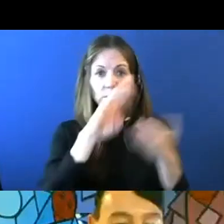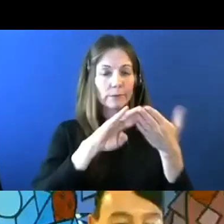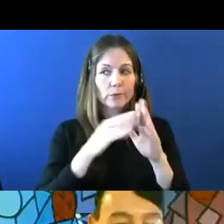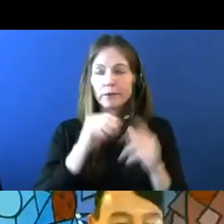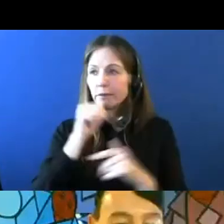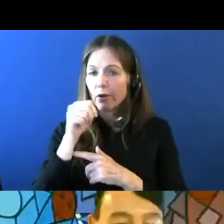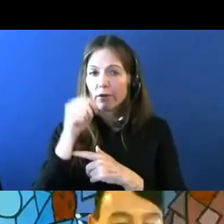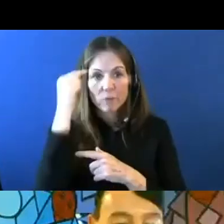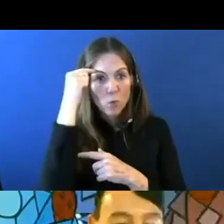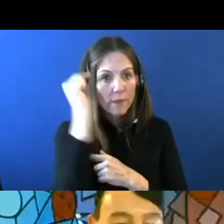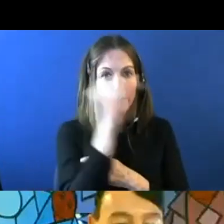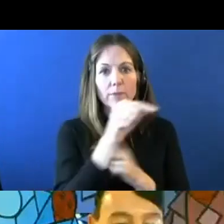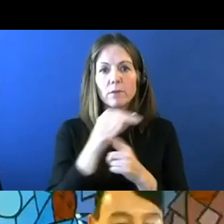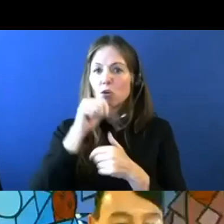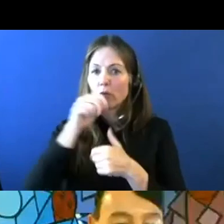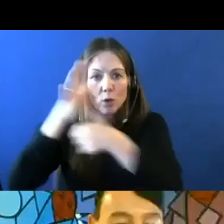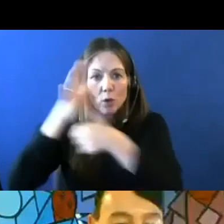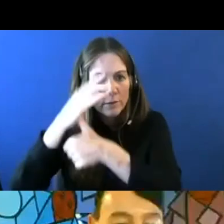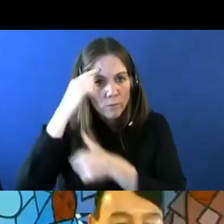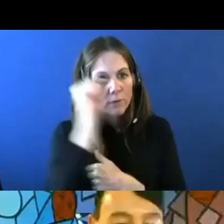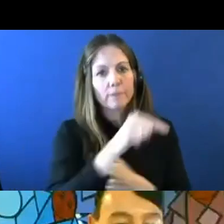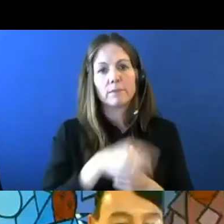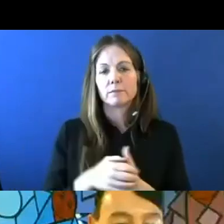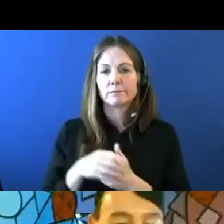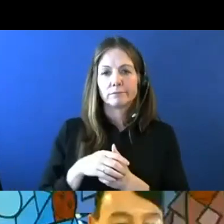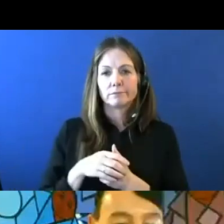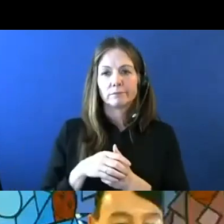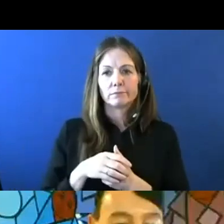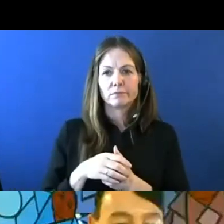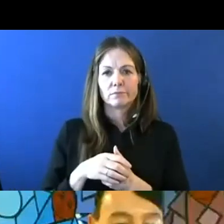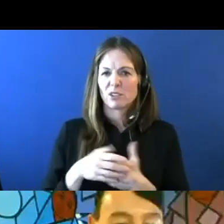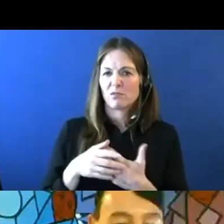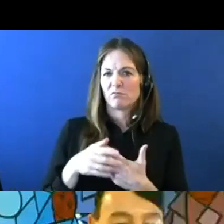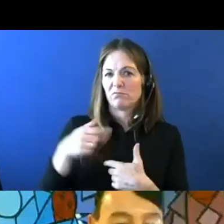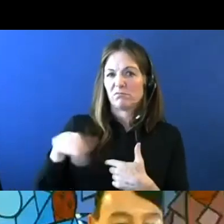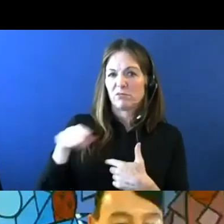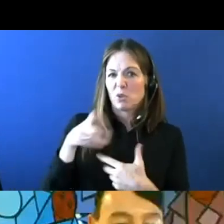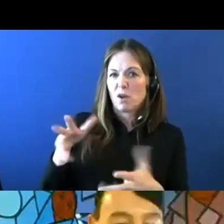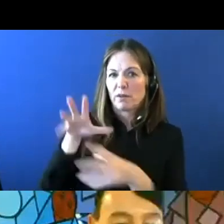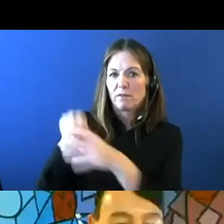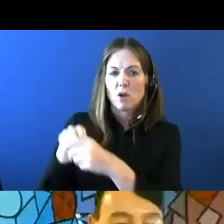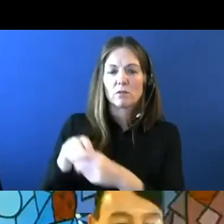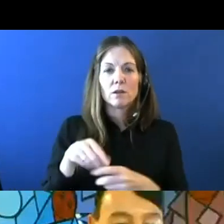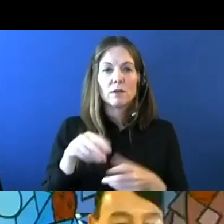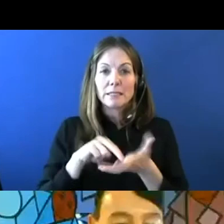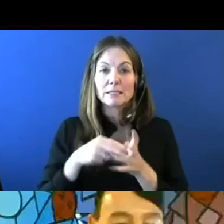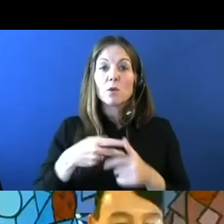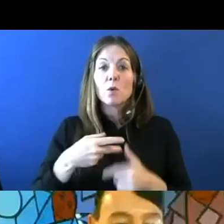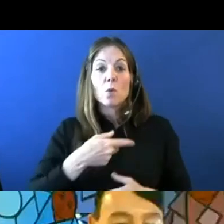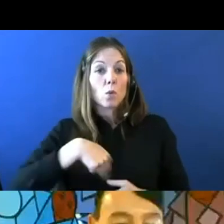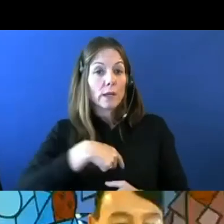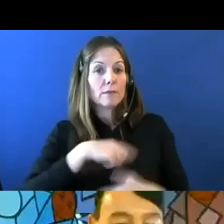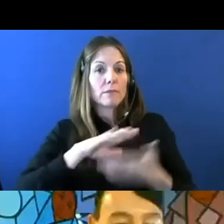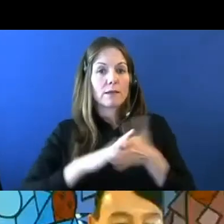priority. And I think that is one of the areas in which we can lead by example in this